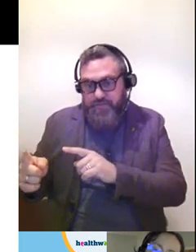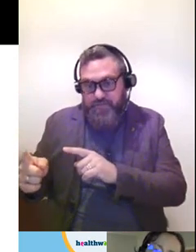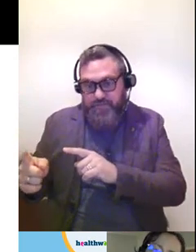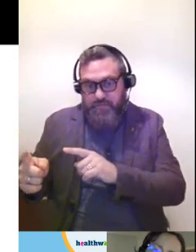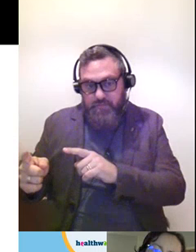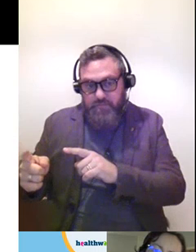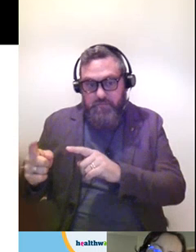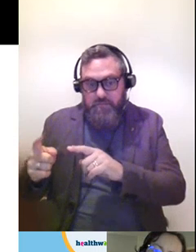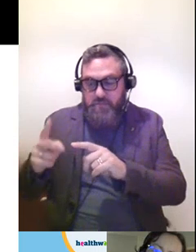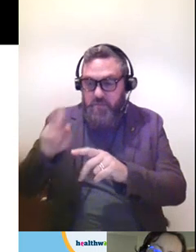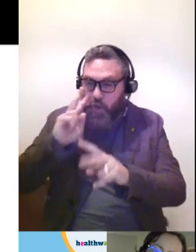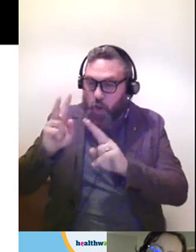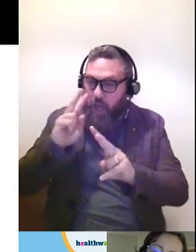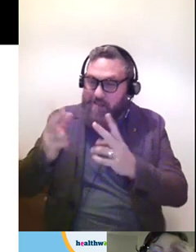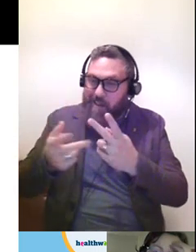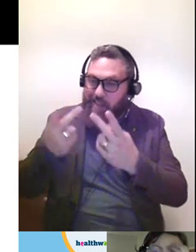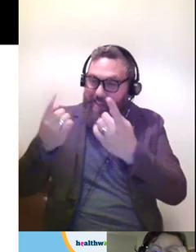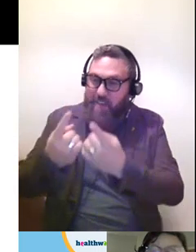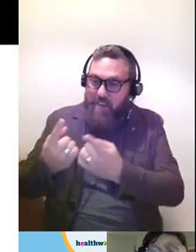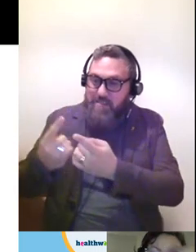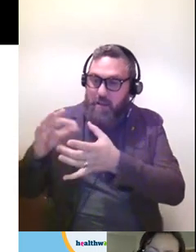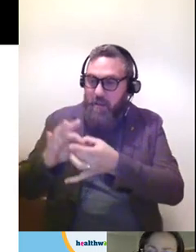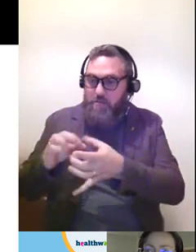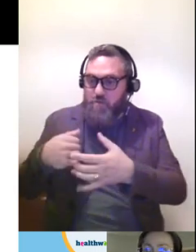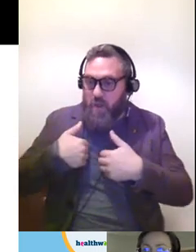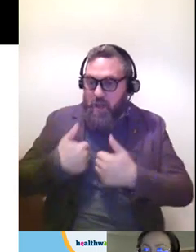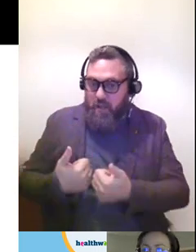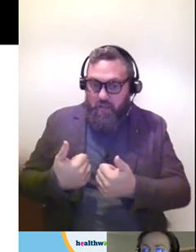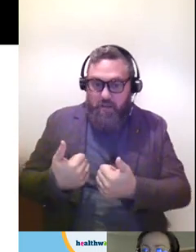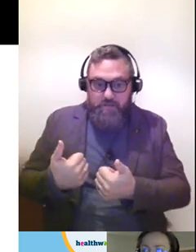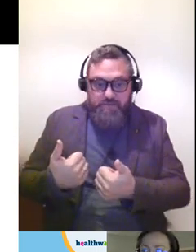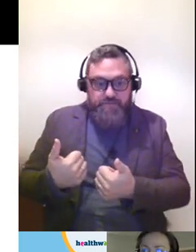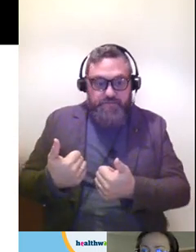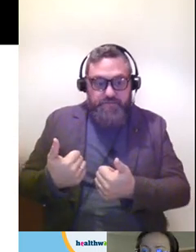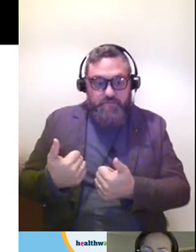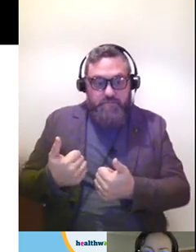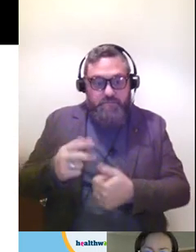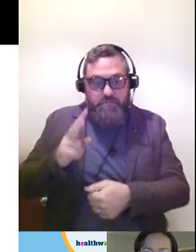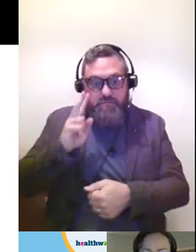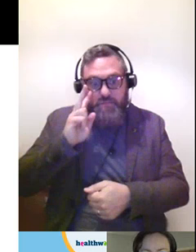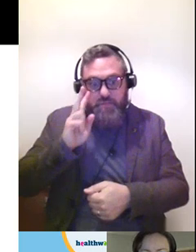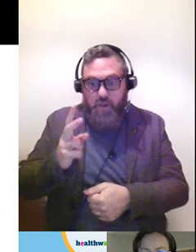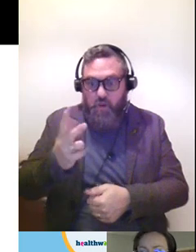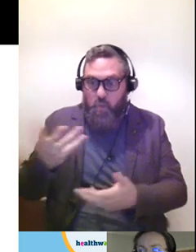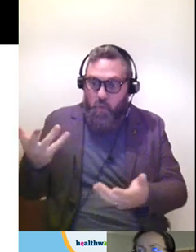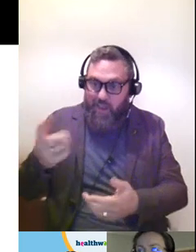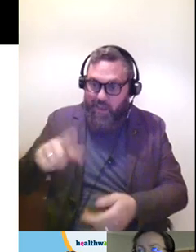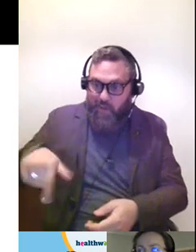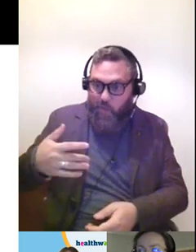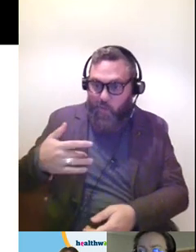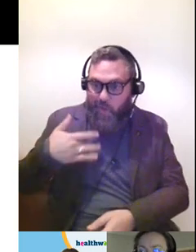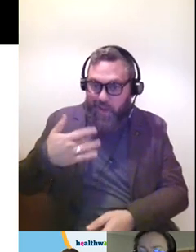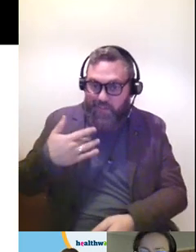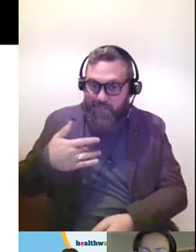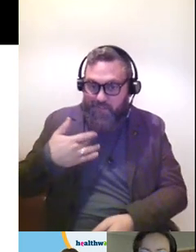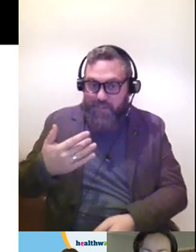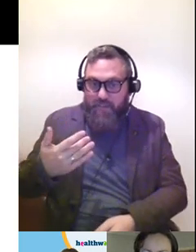other factors that influence our health. So that's looking at some of the places that we live